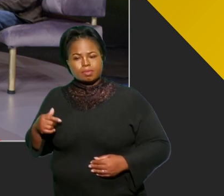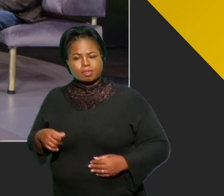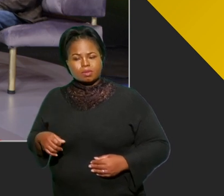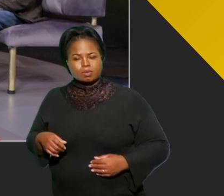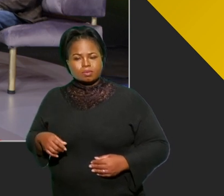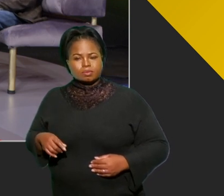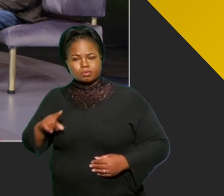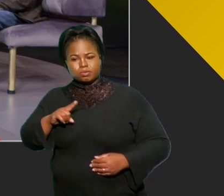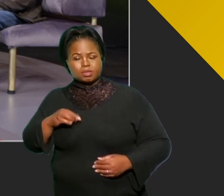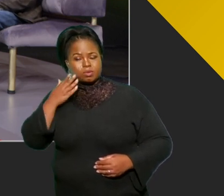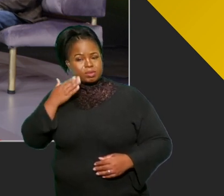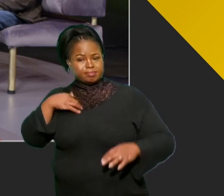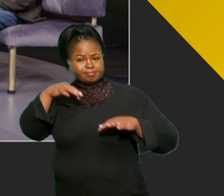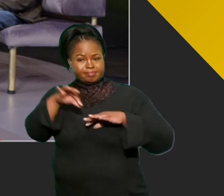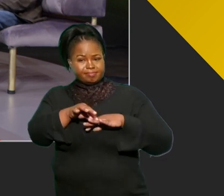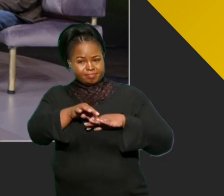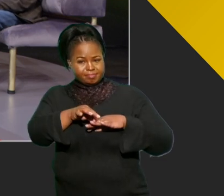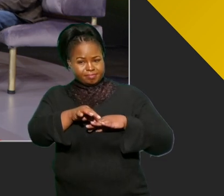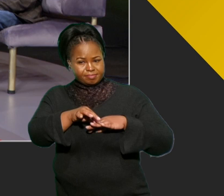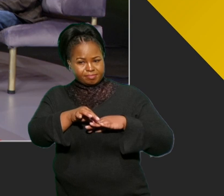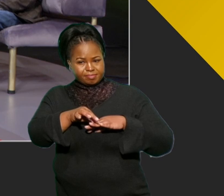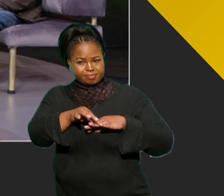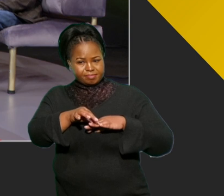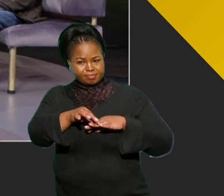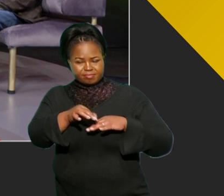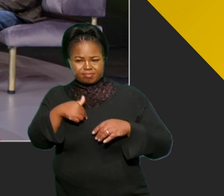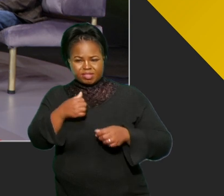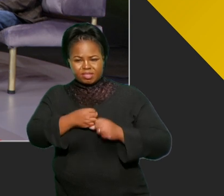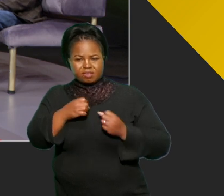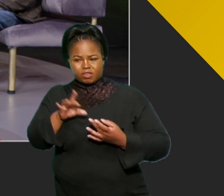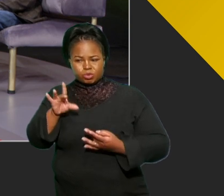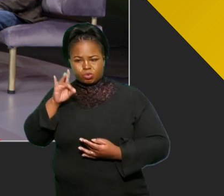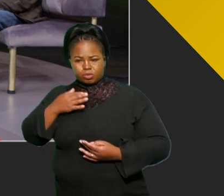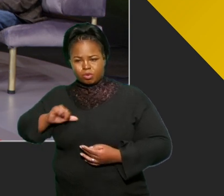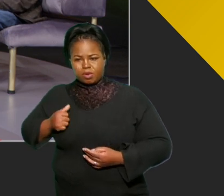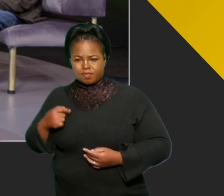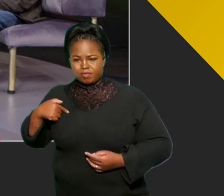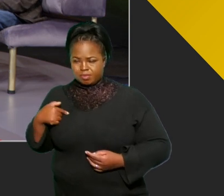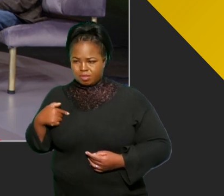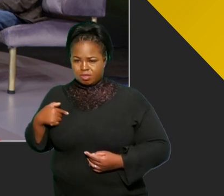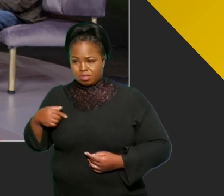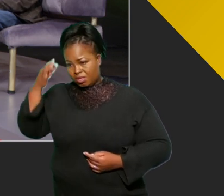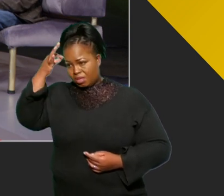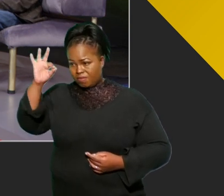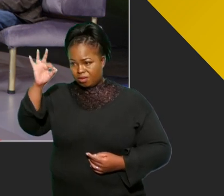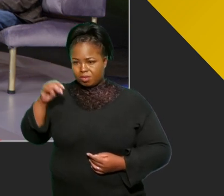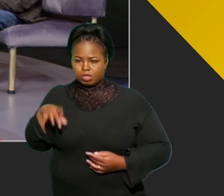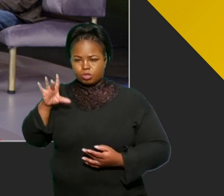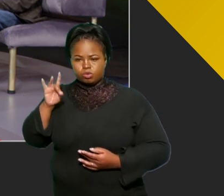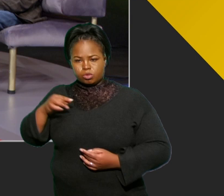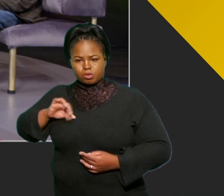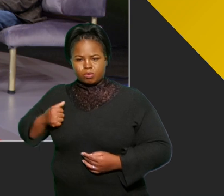you know, when I get married, when I never choose my wife. The state